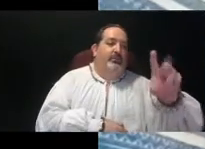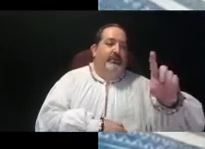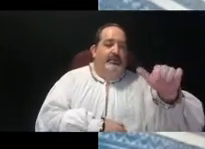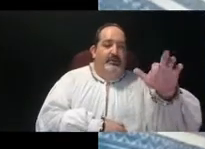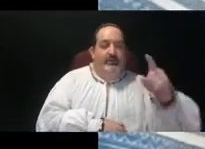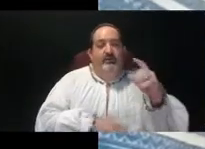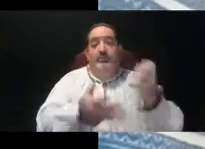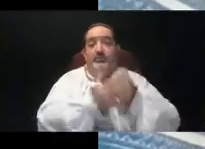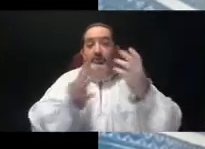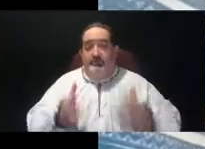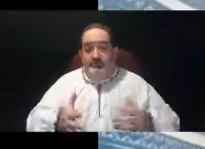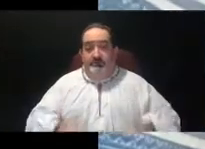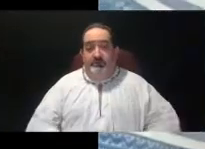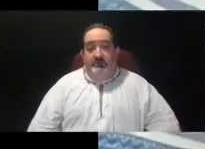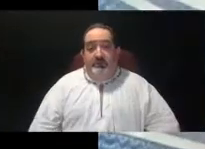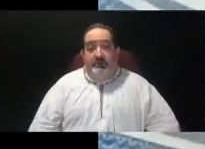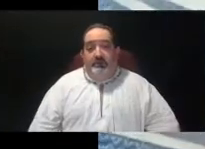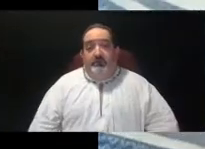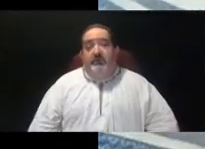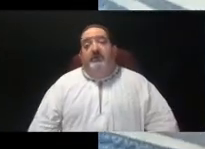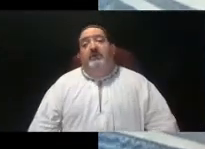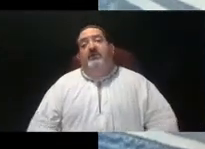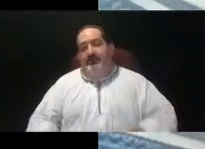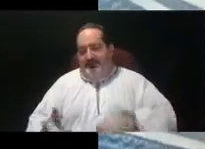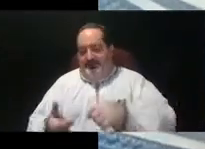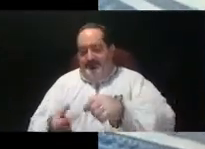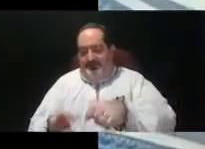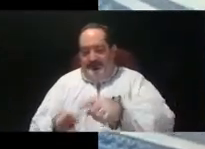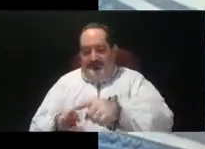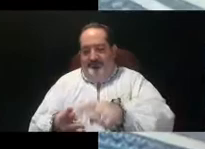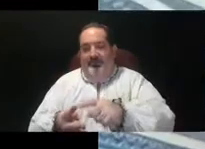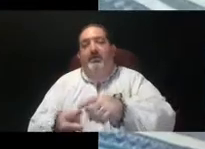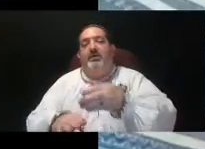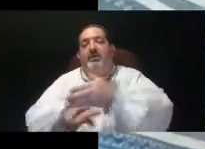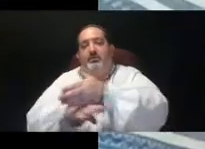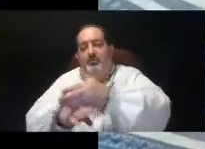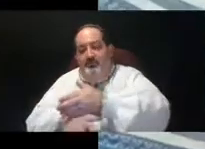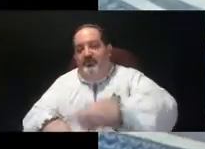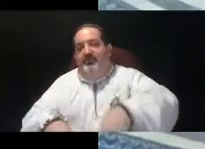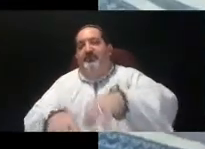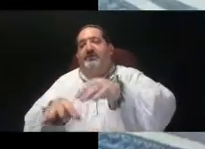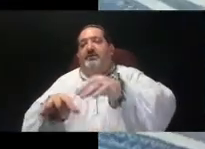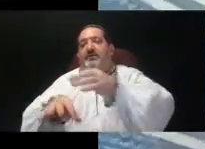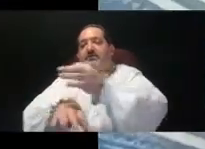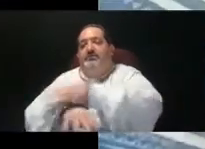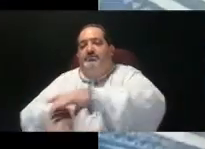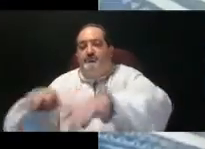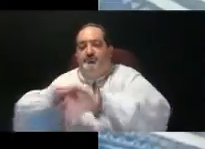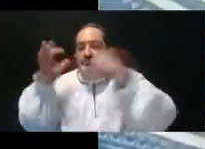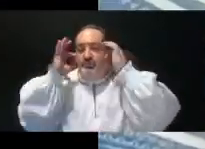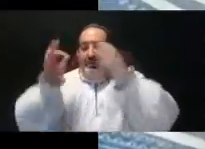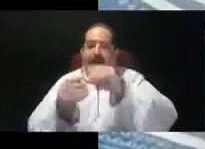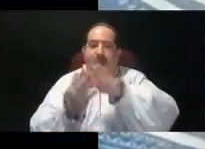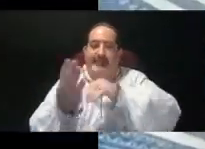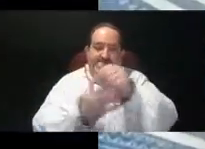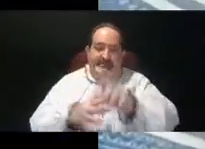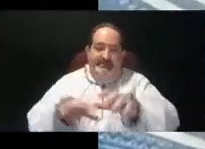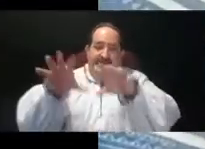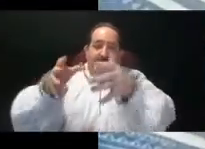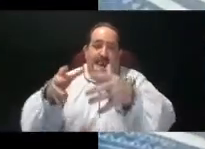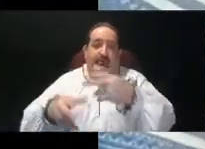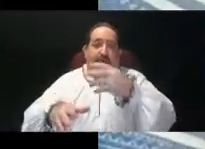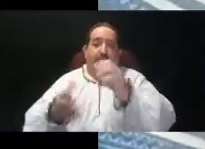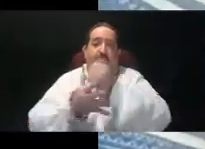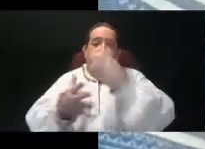day. In the jewelry and woodworking and painting categories, the winner